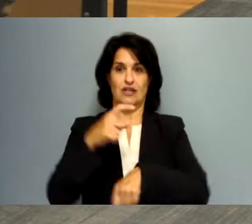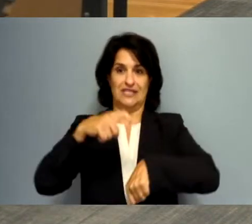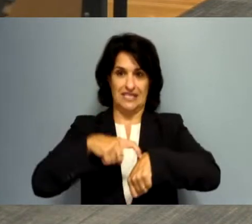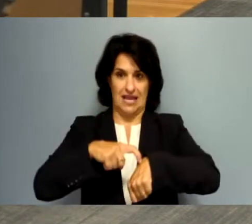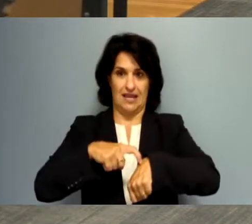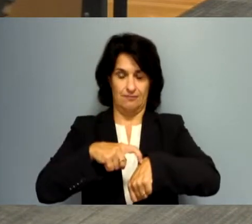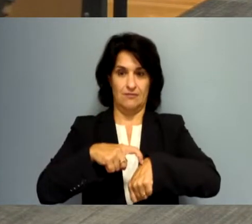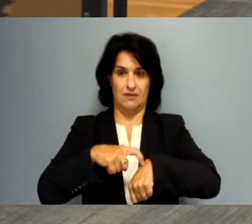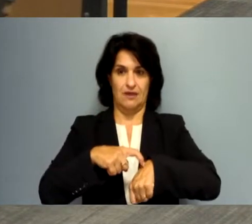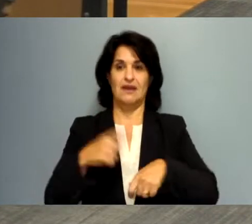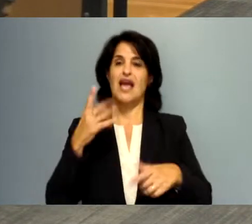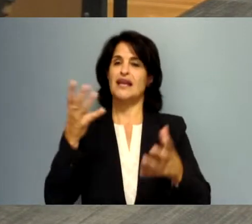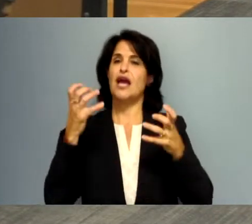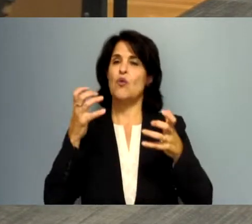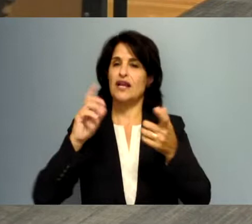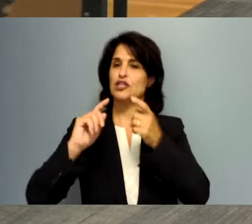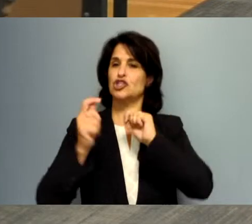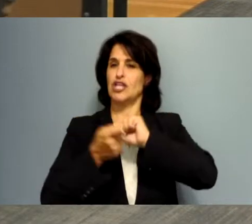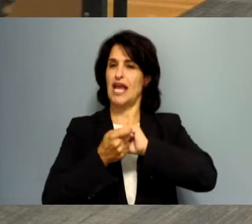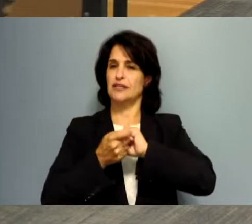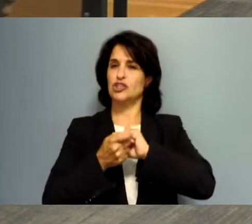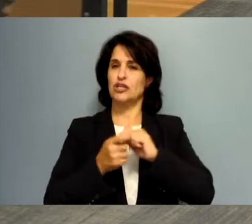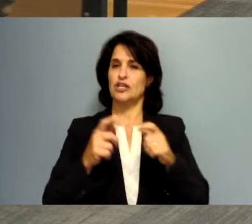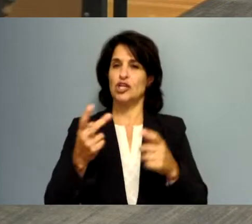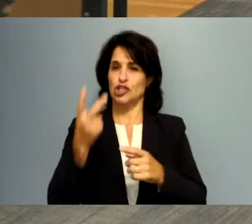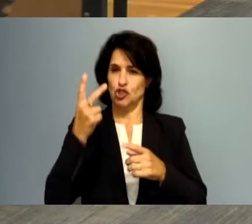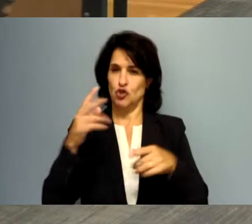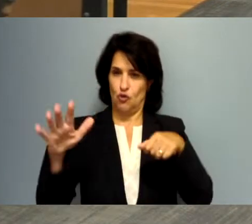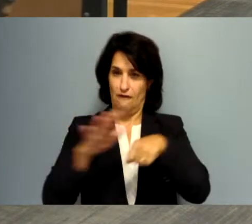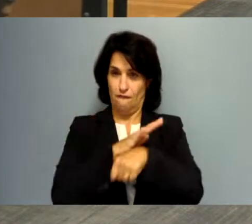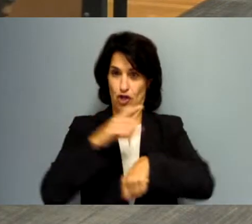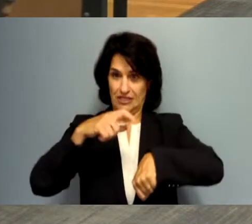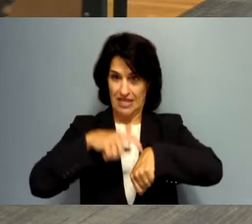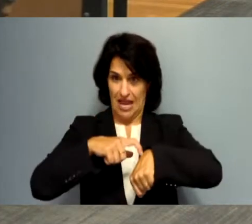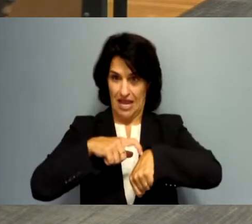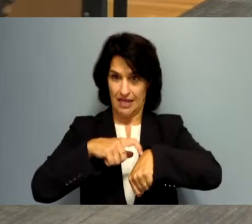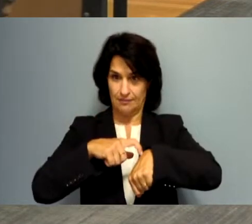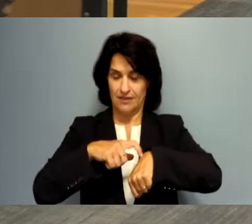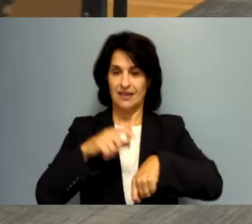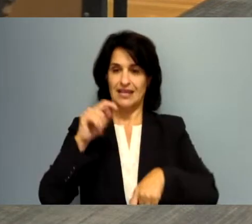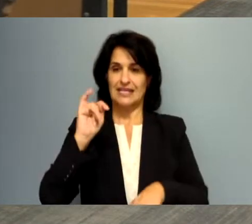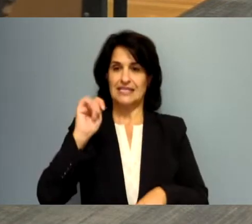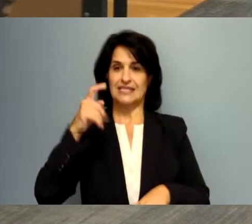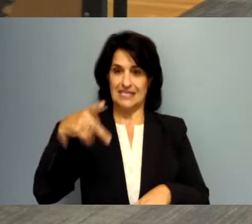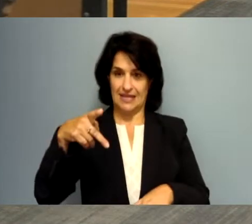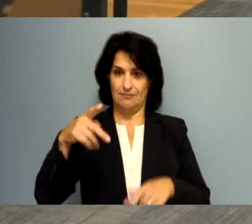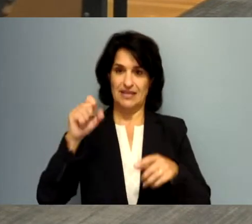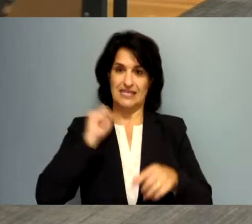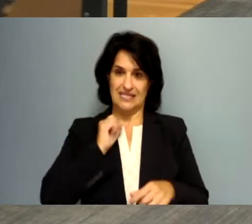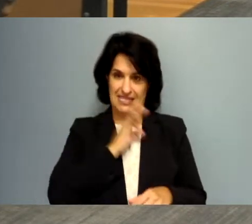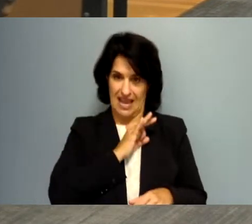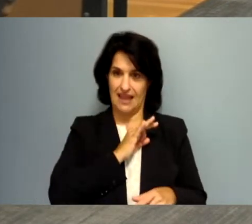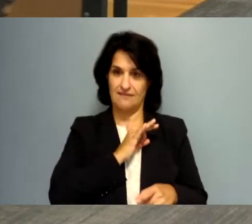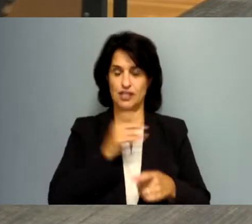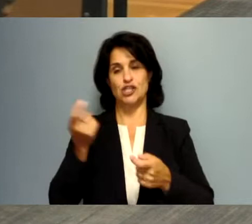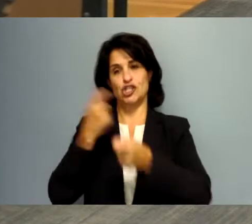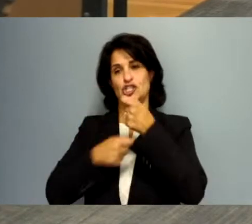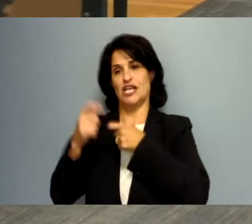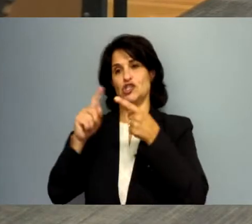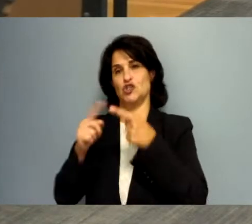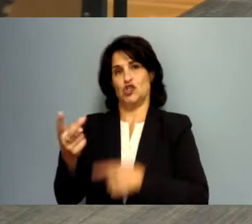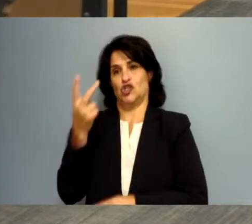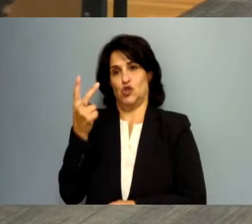I'd like to convert 2 full-time tip staff positions to 2 per diem tip staff positions.